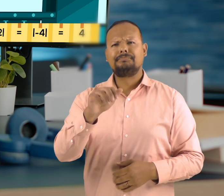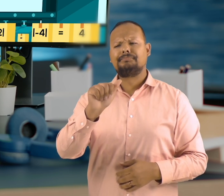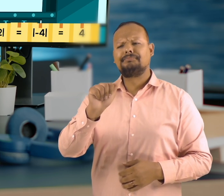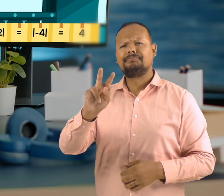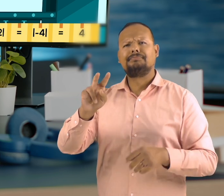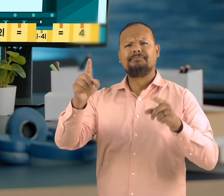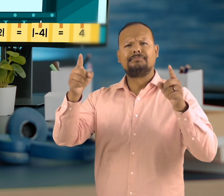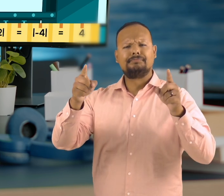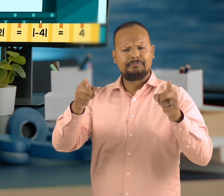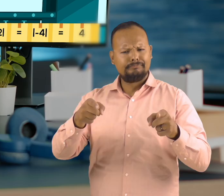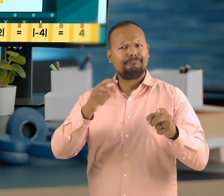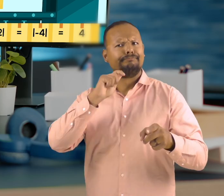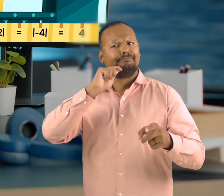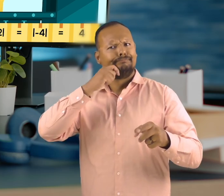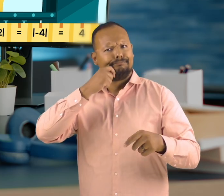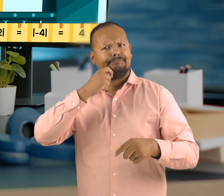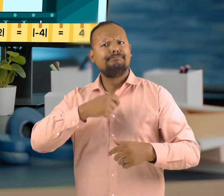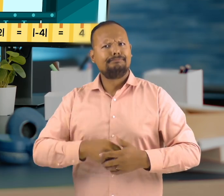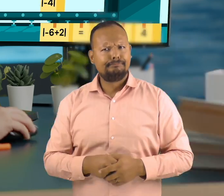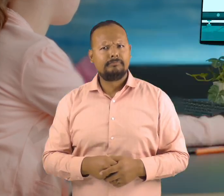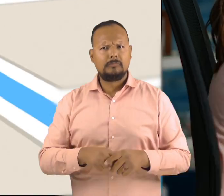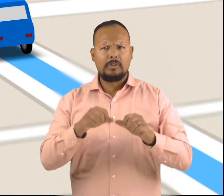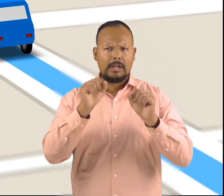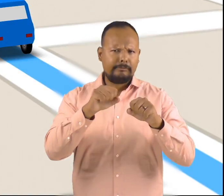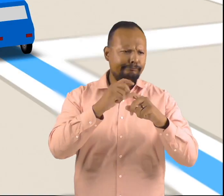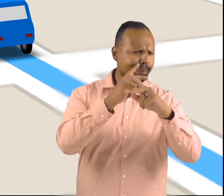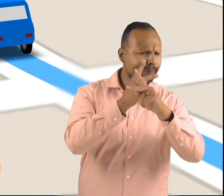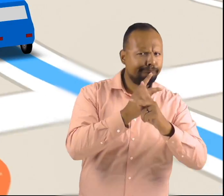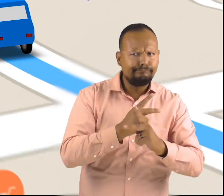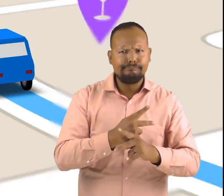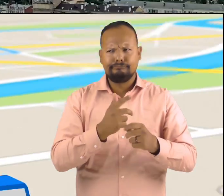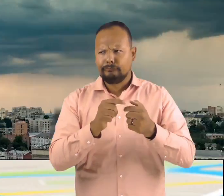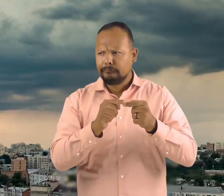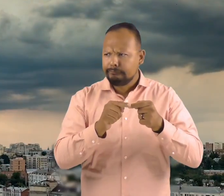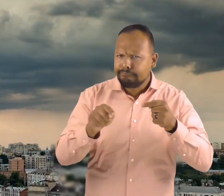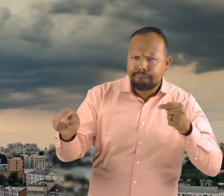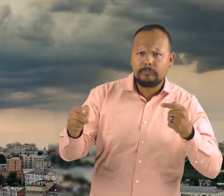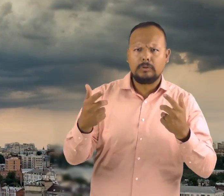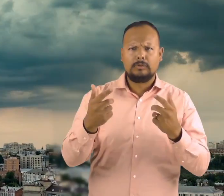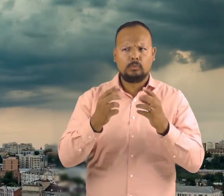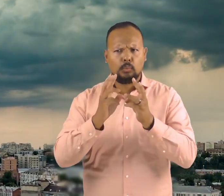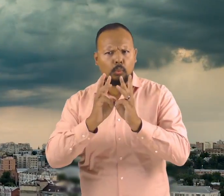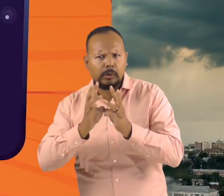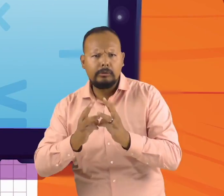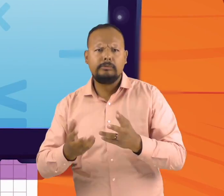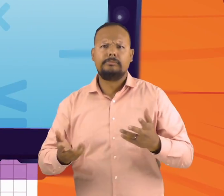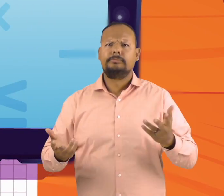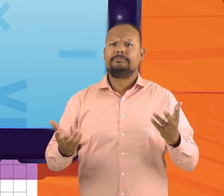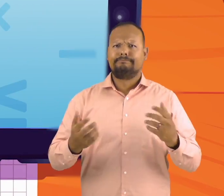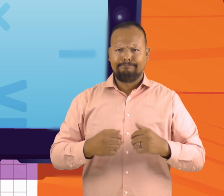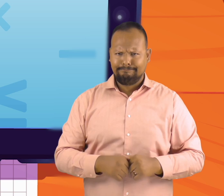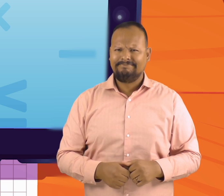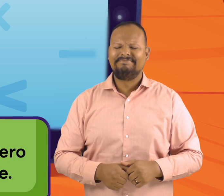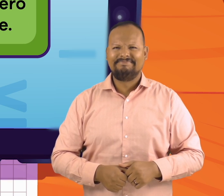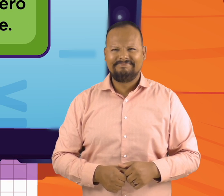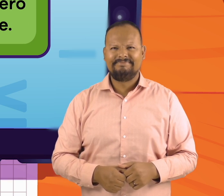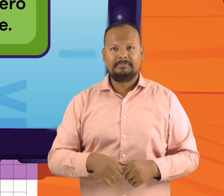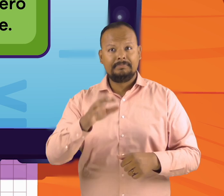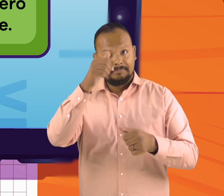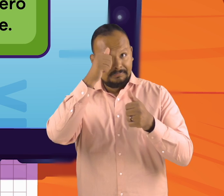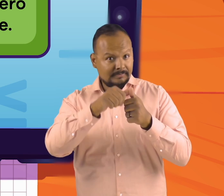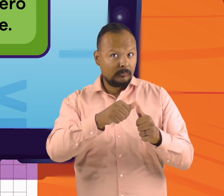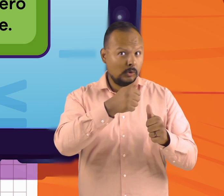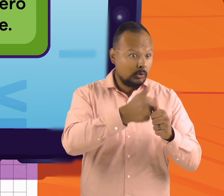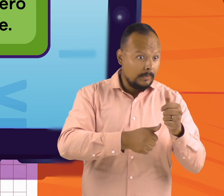because you can use it to figure out useful things like distance and weather. Remember that every number